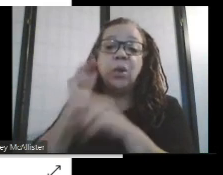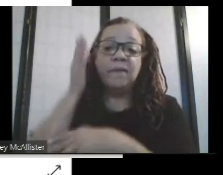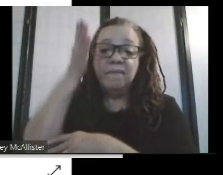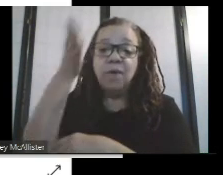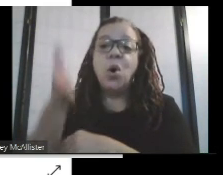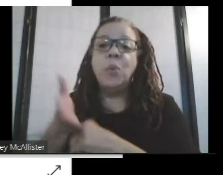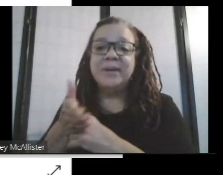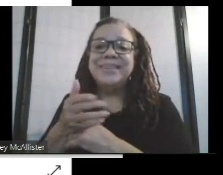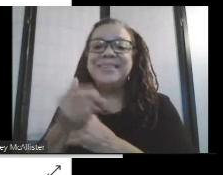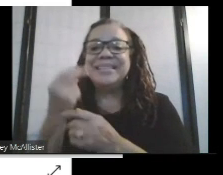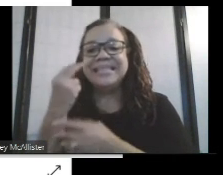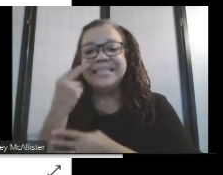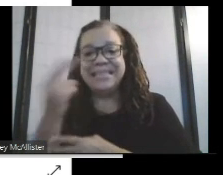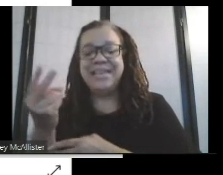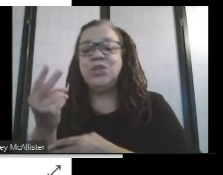to